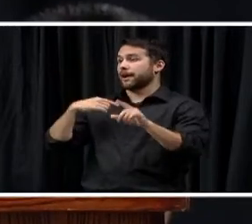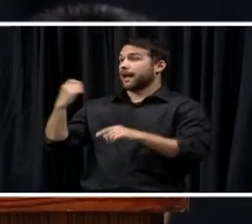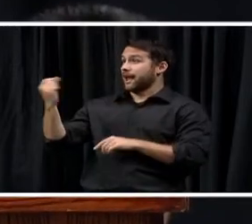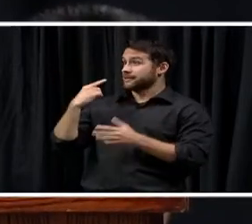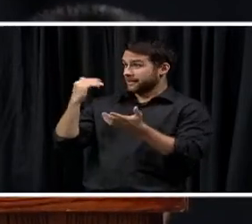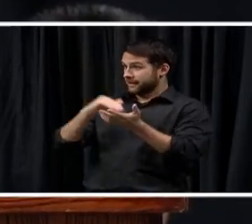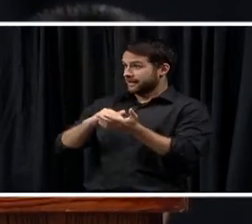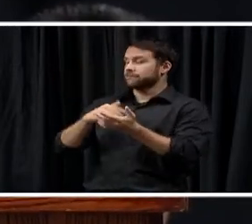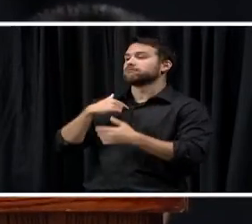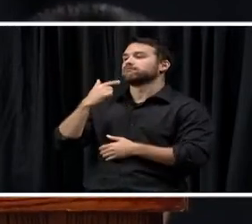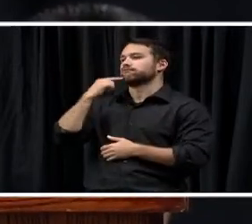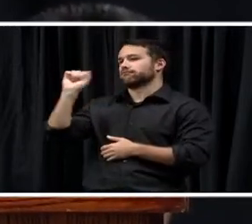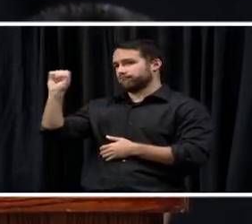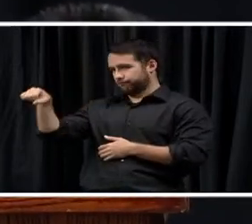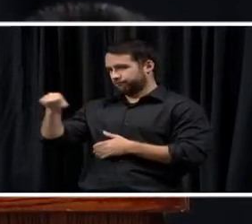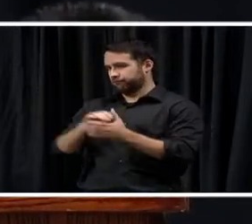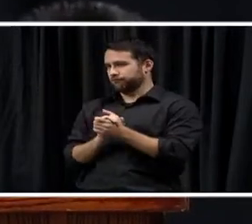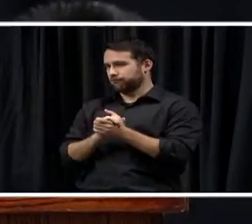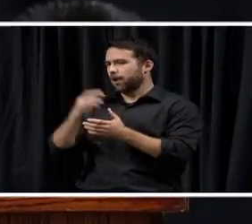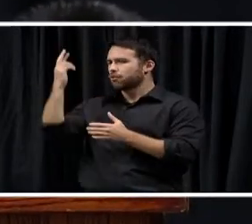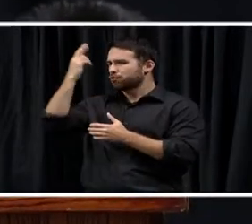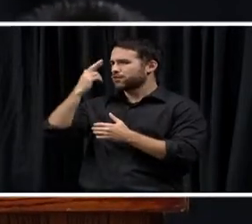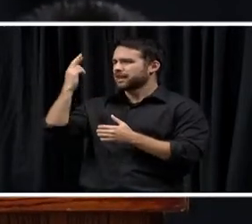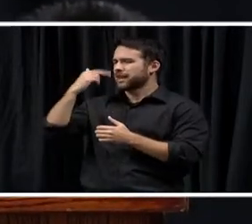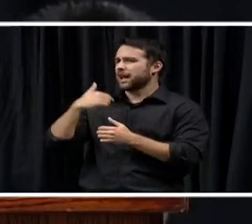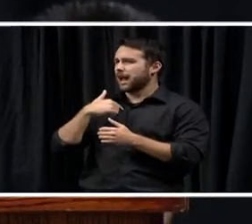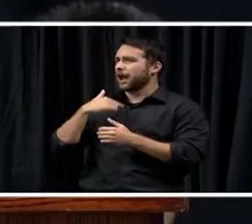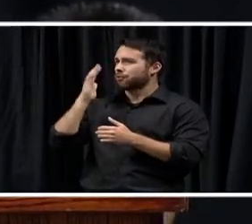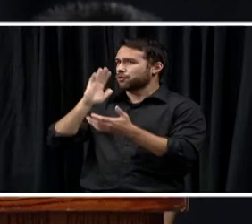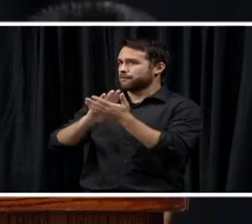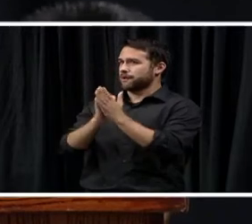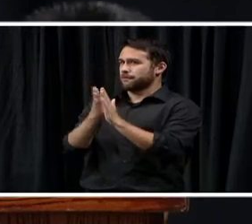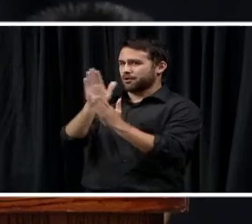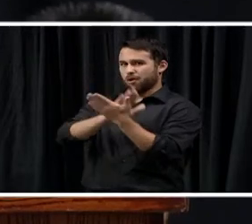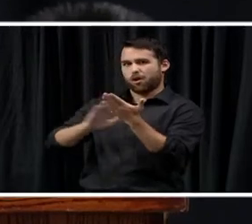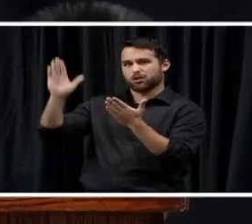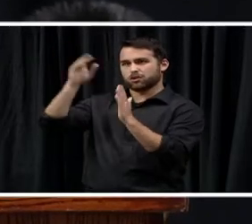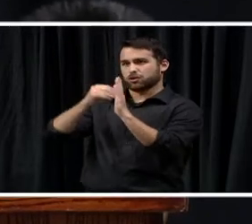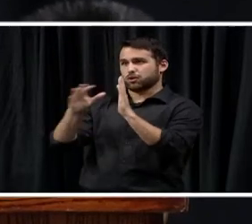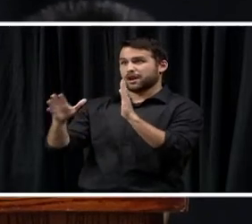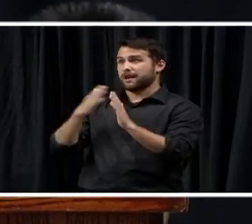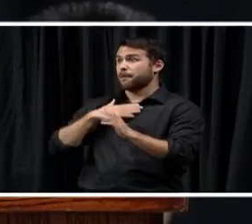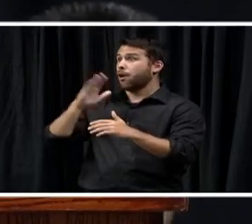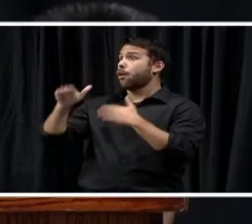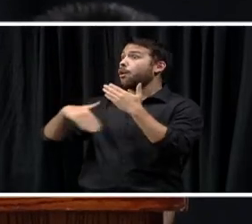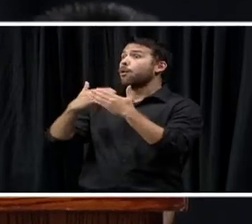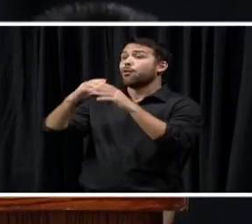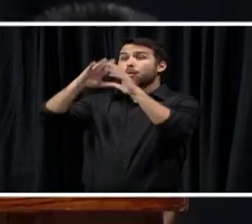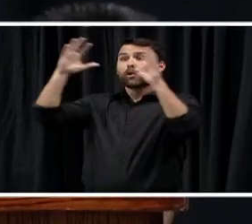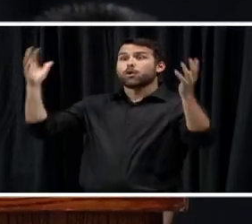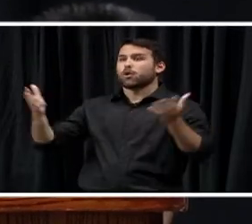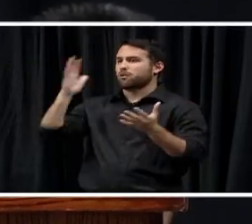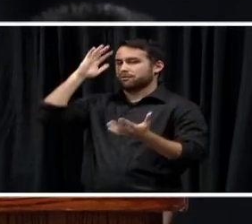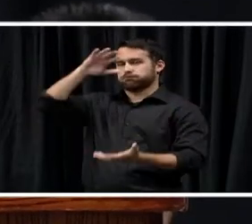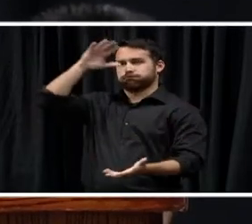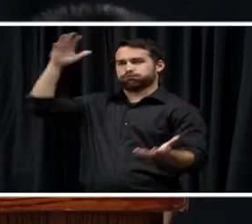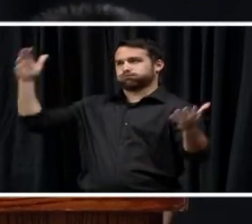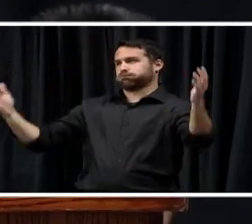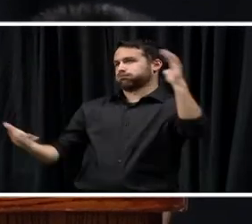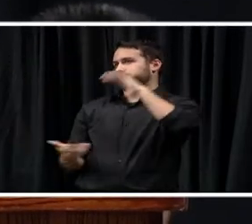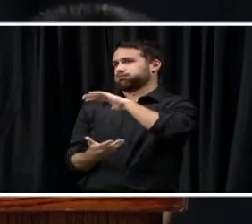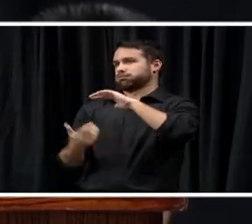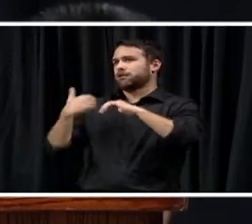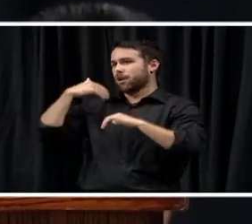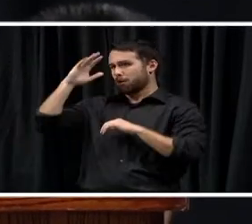and I said yes. I realized that I was about to become a college student and have my whole world flipped upside down. I knew I would have to